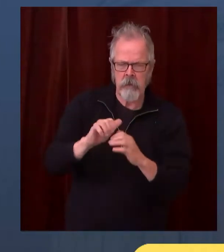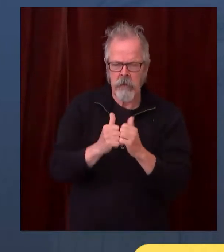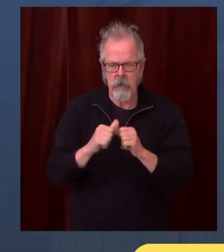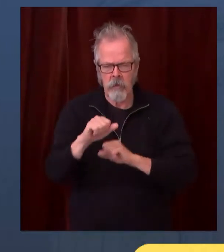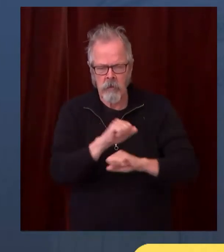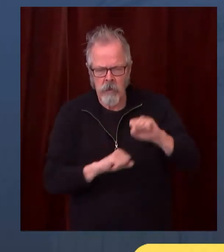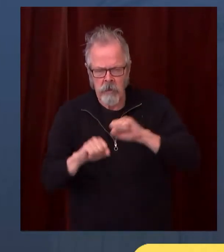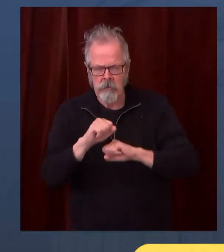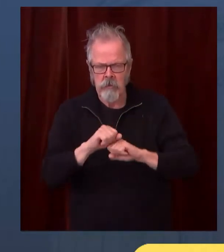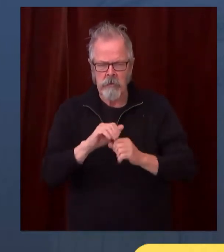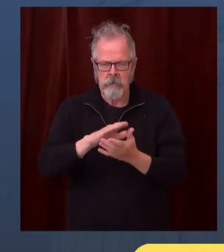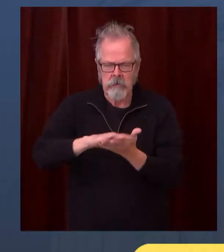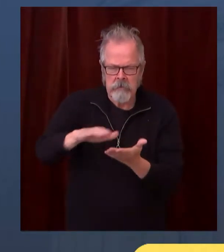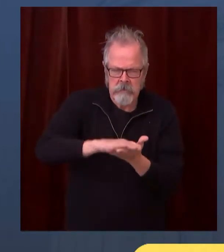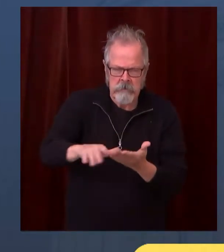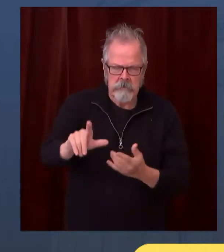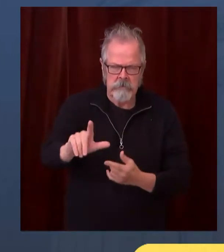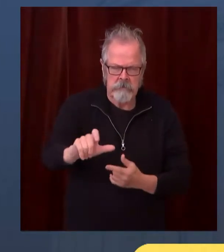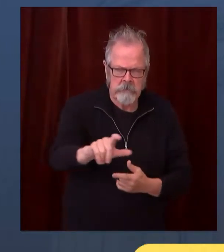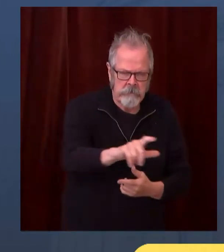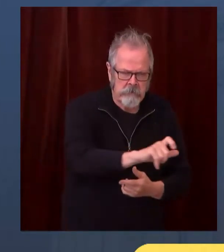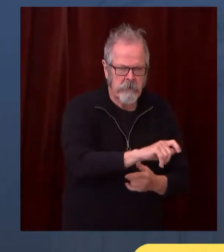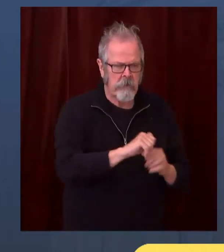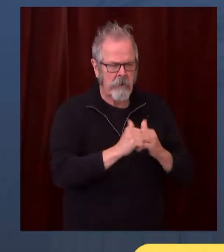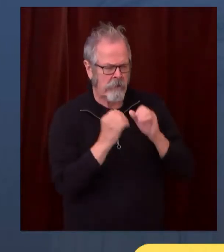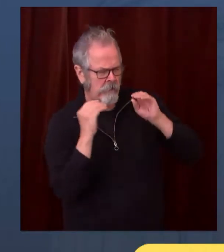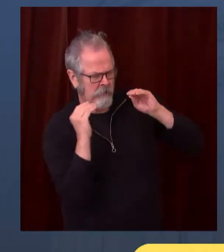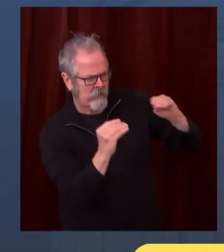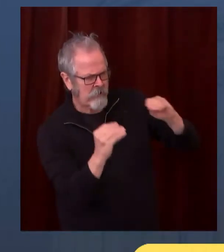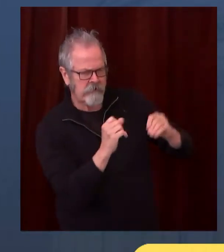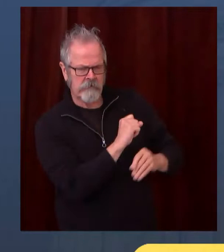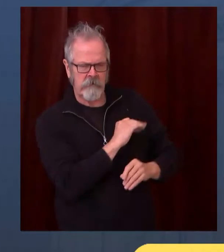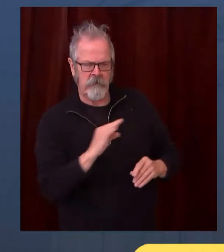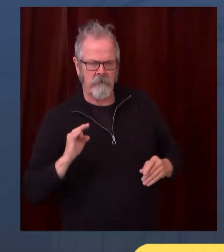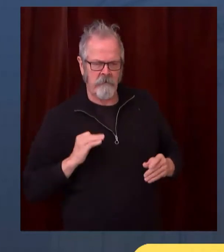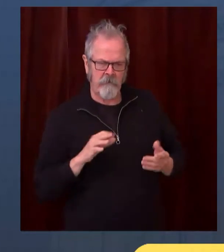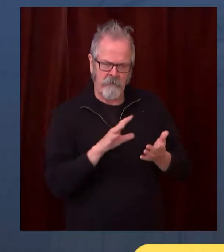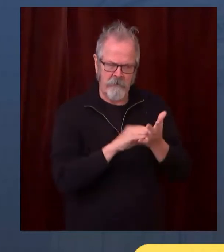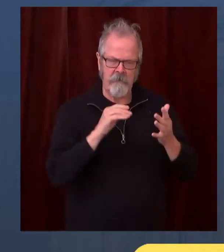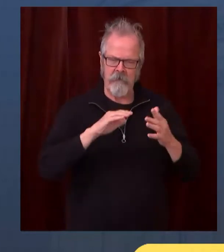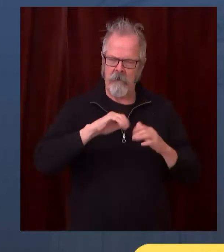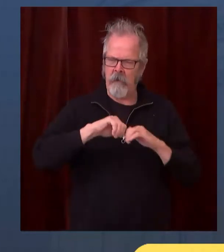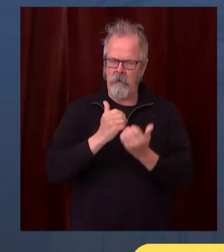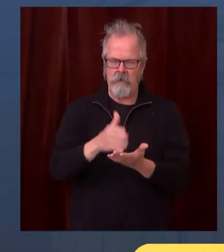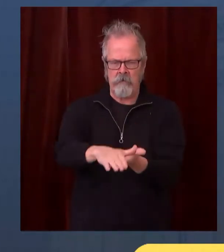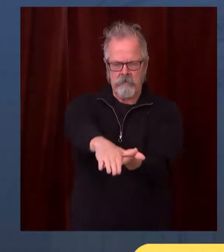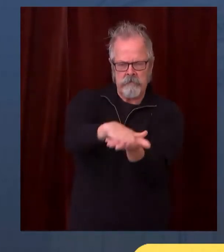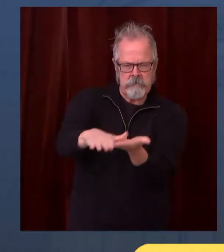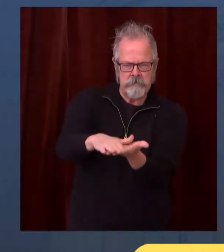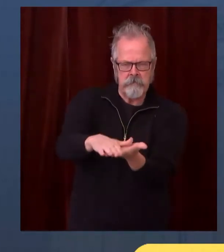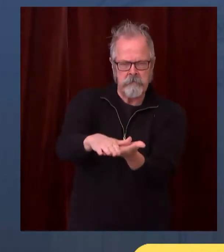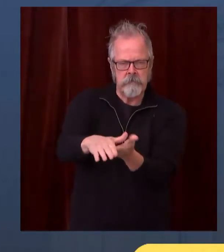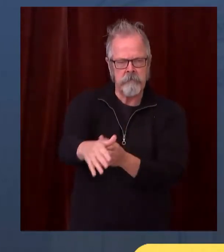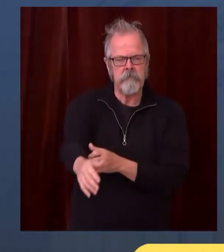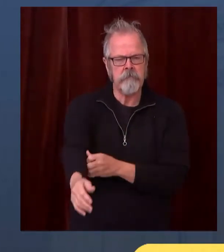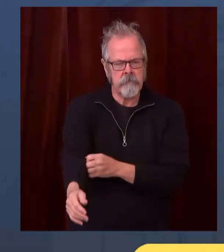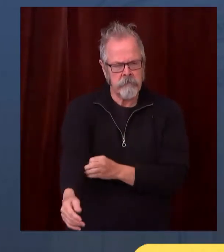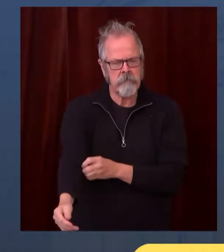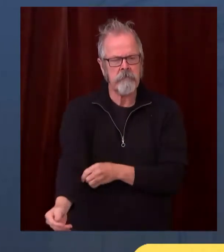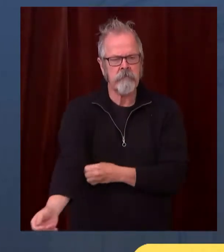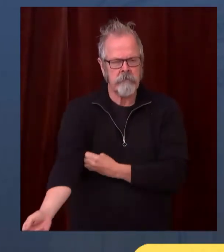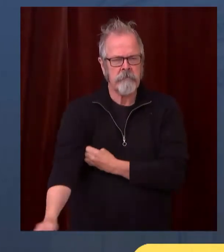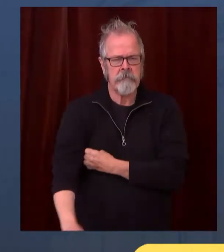were diligently practicing proper hand hygiene and isolating residents who tested positive for